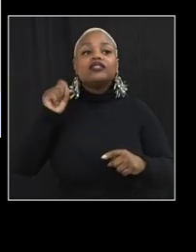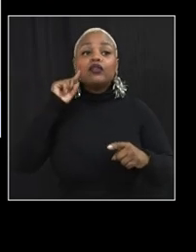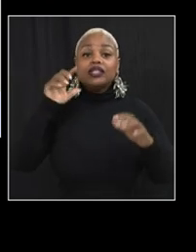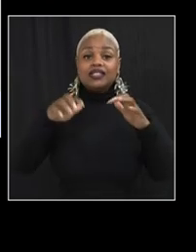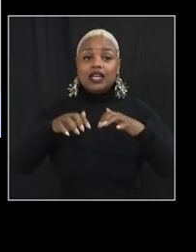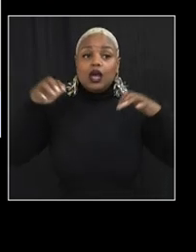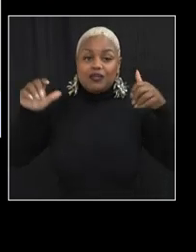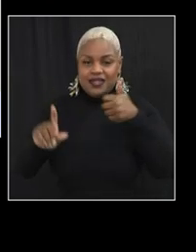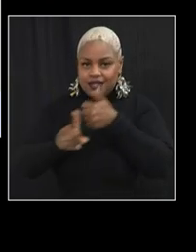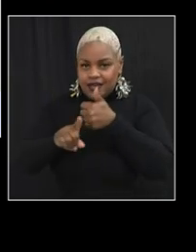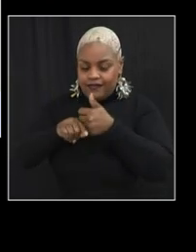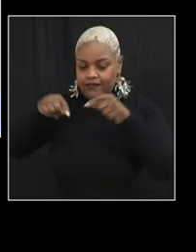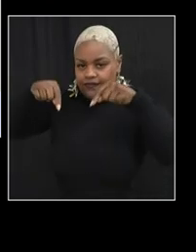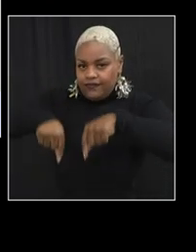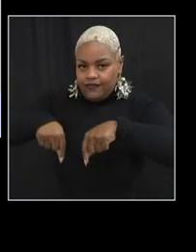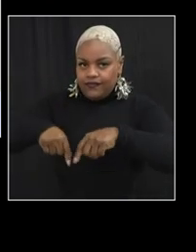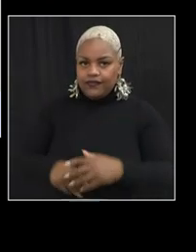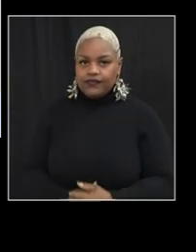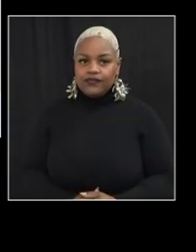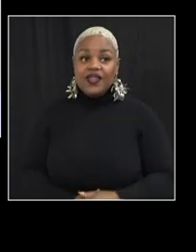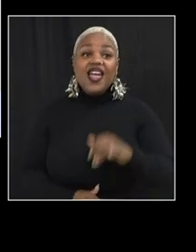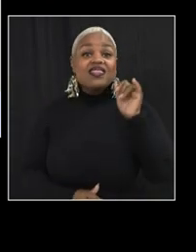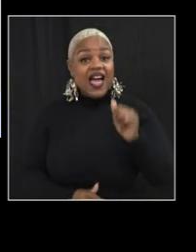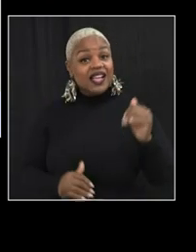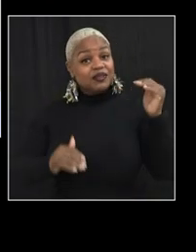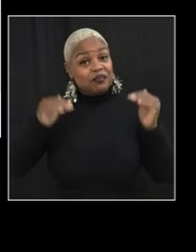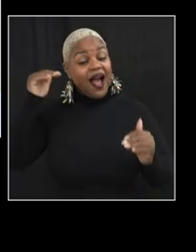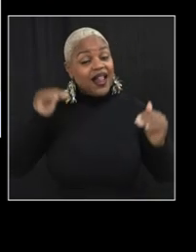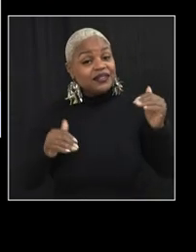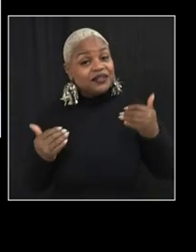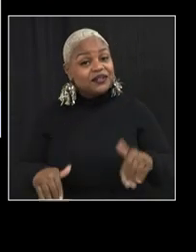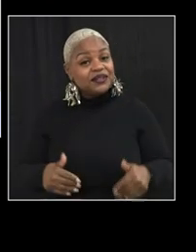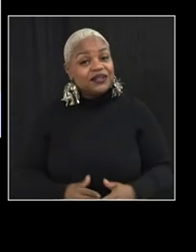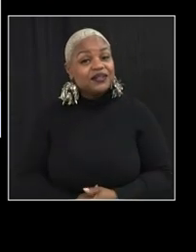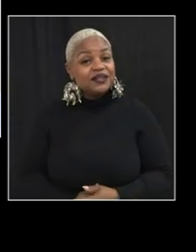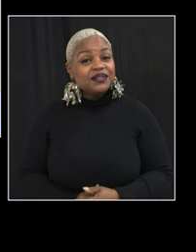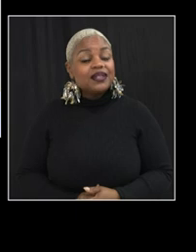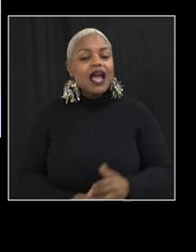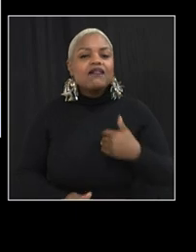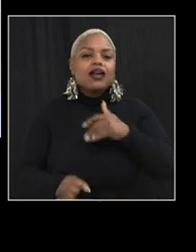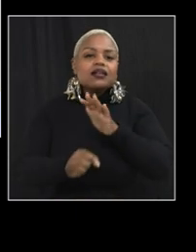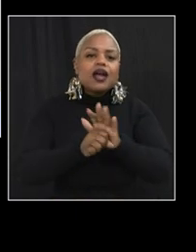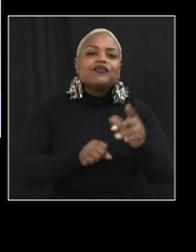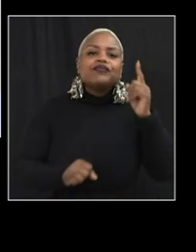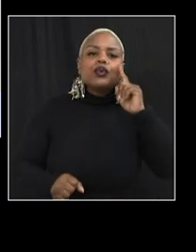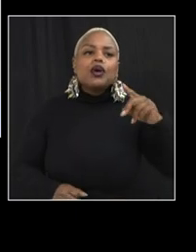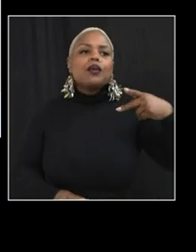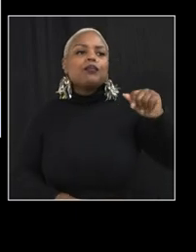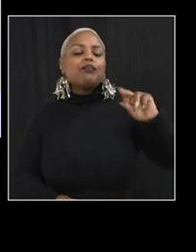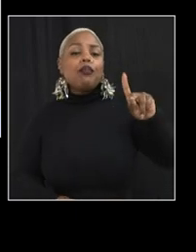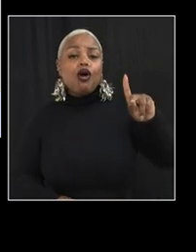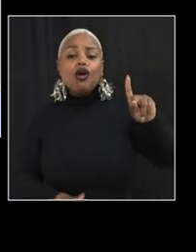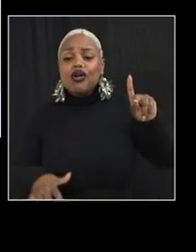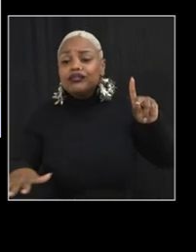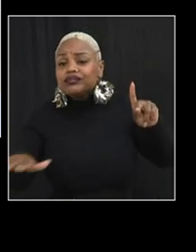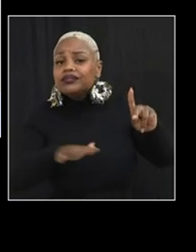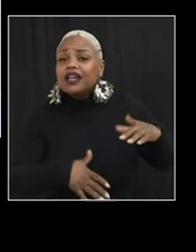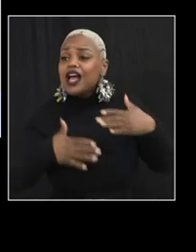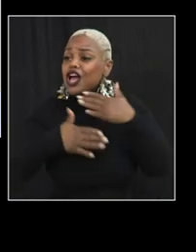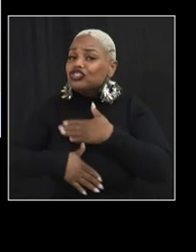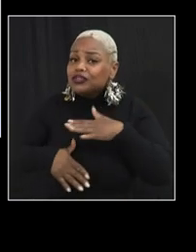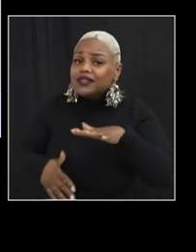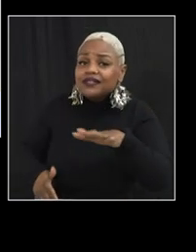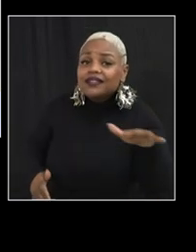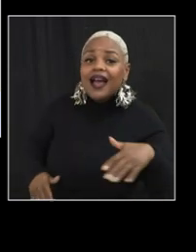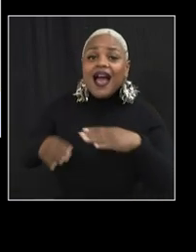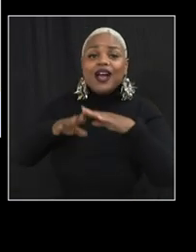of that is a lot. For park space, for recreation space, for housing, entertainment, and other